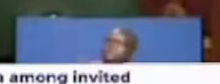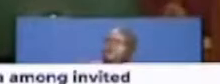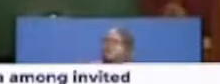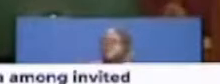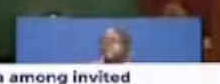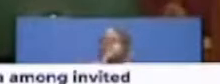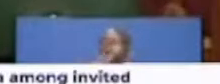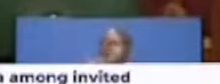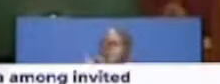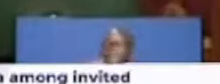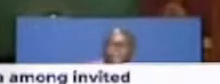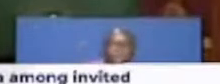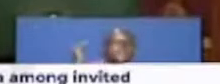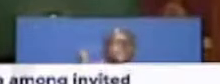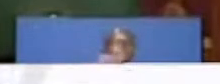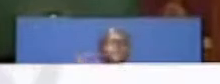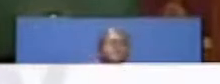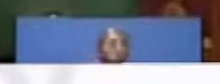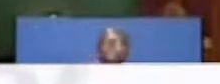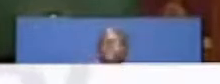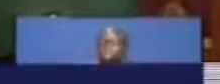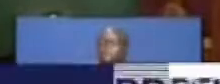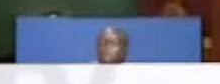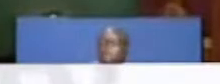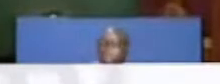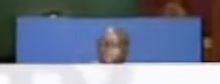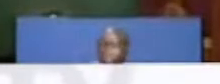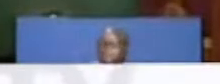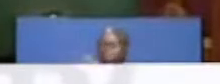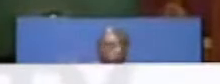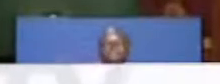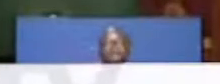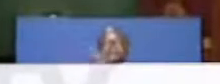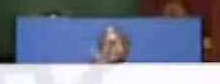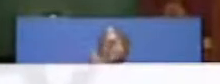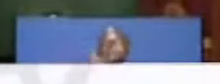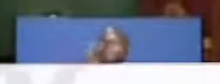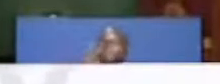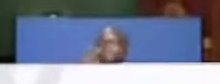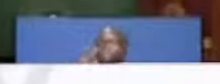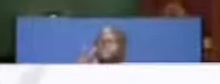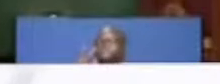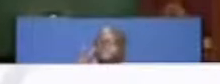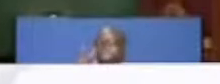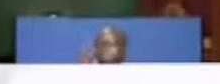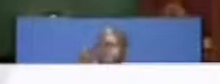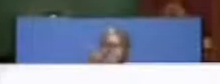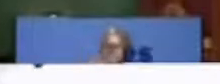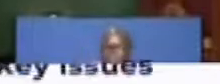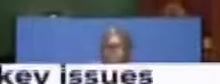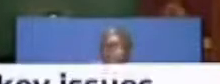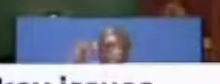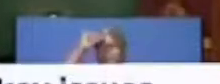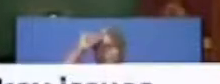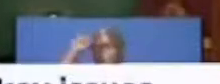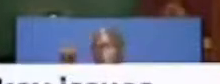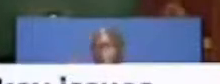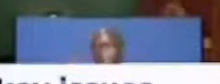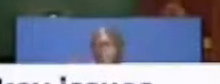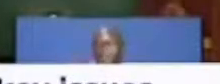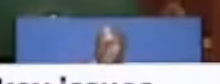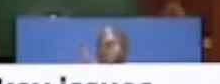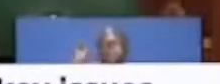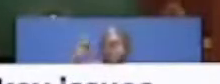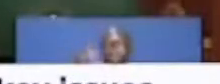to appreciate the achievements of our two tiers of government and our objective of